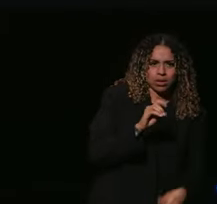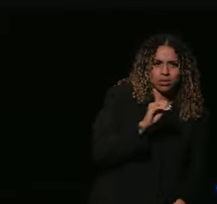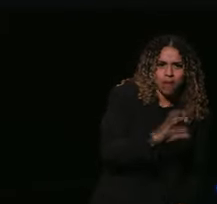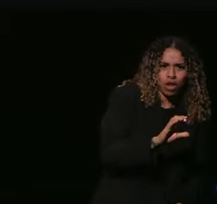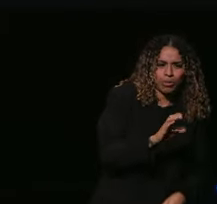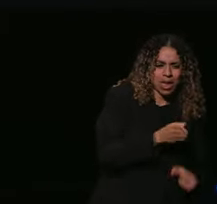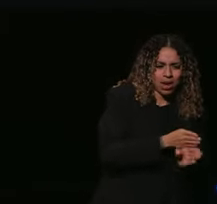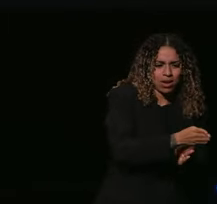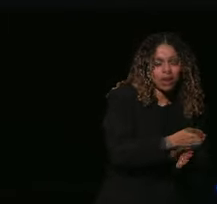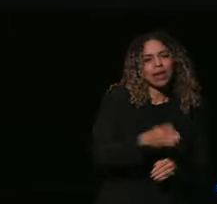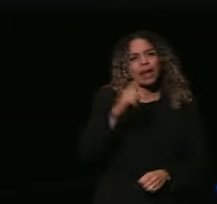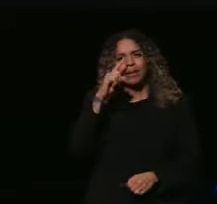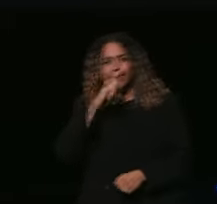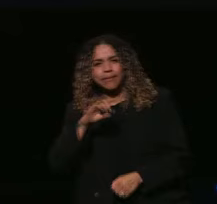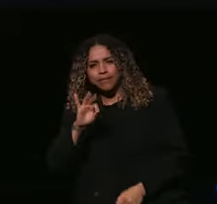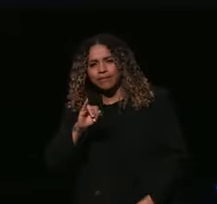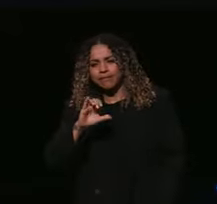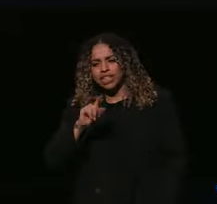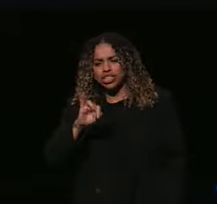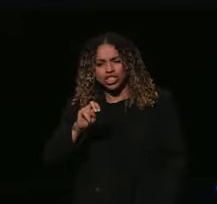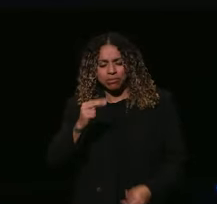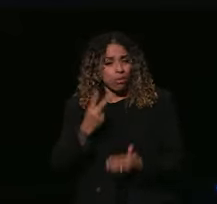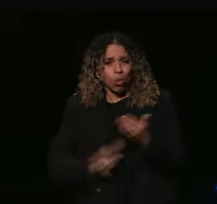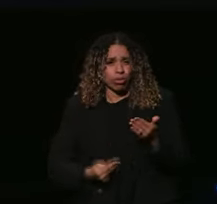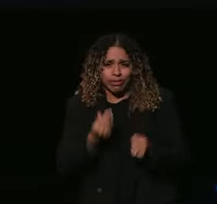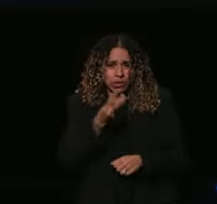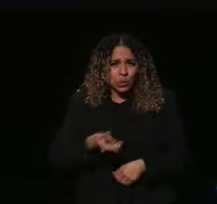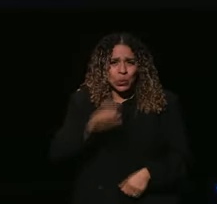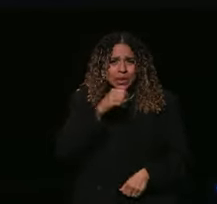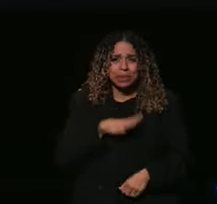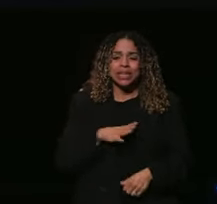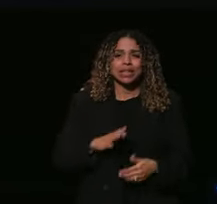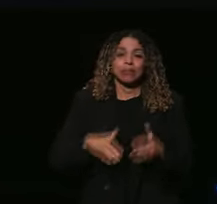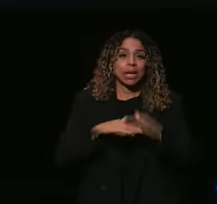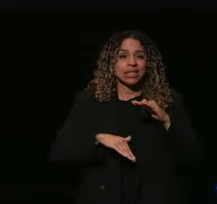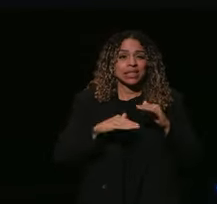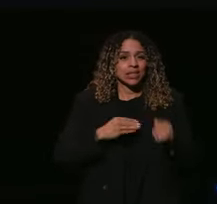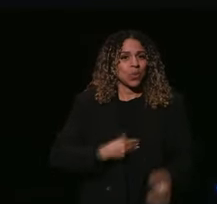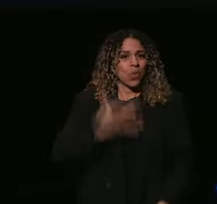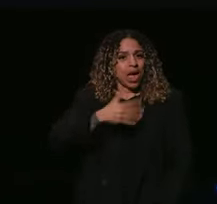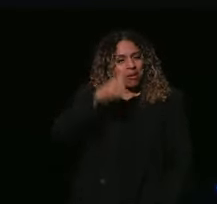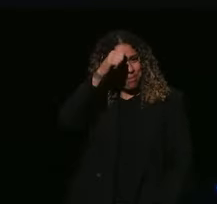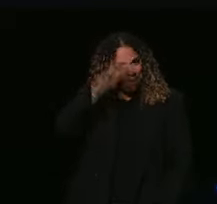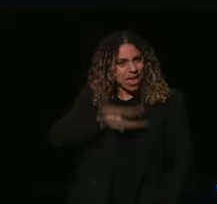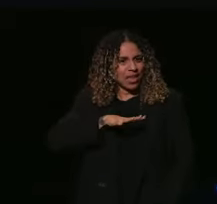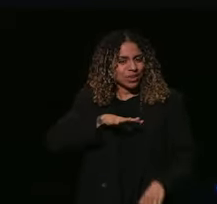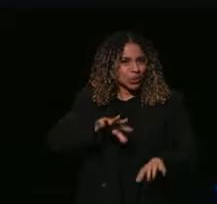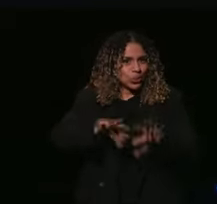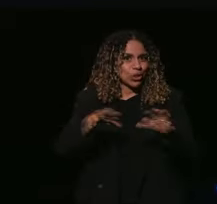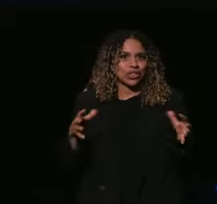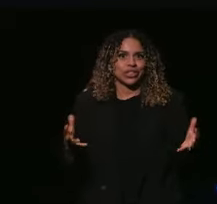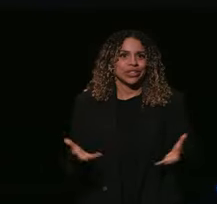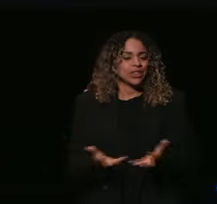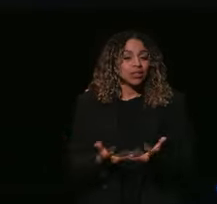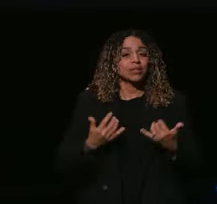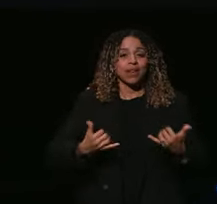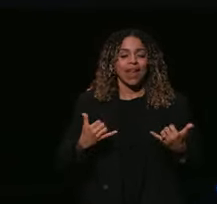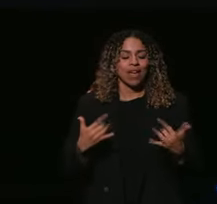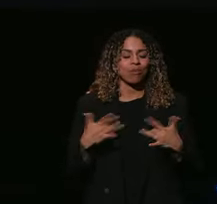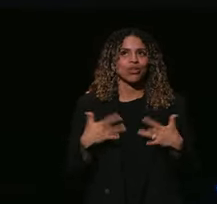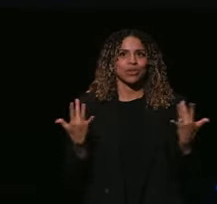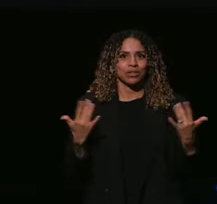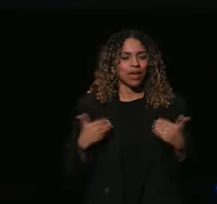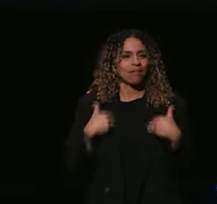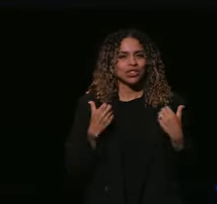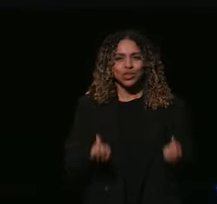in fiction films. Basically, it was a white man's world. Today, I am thrilled that there are